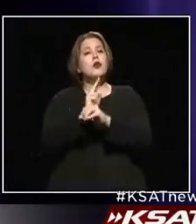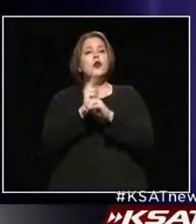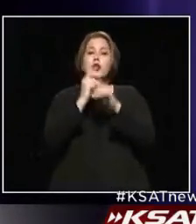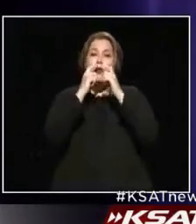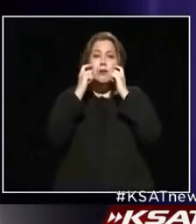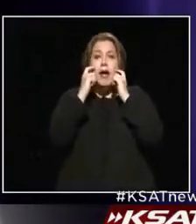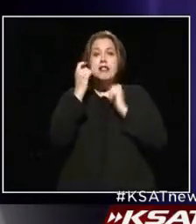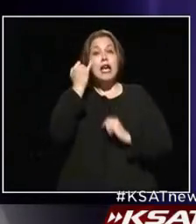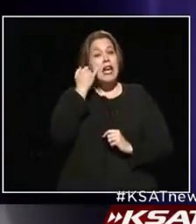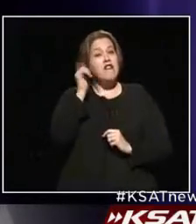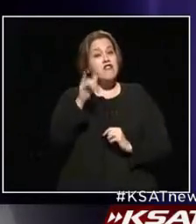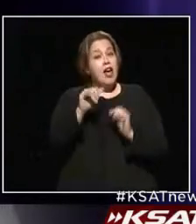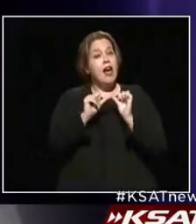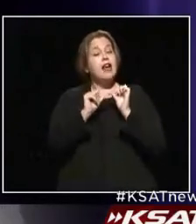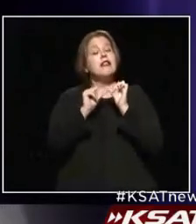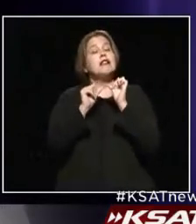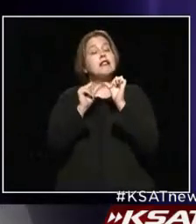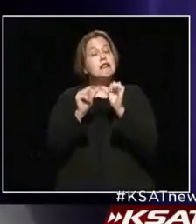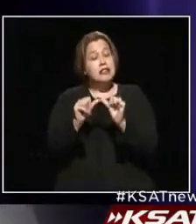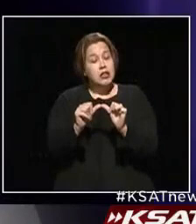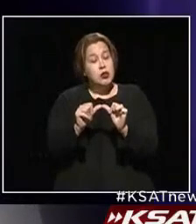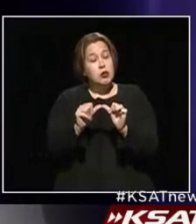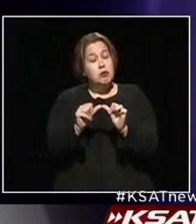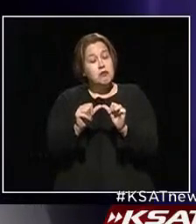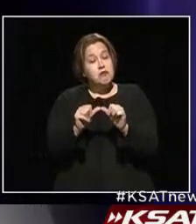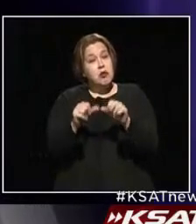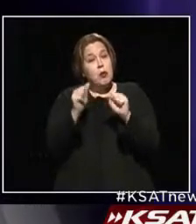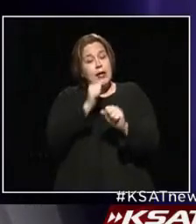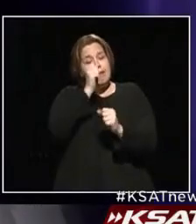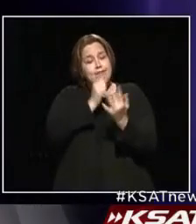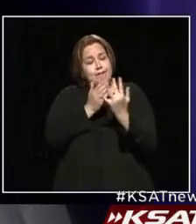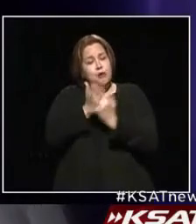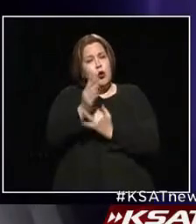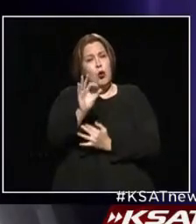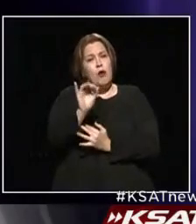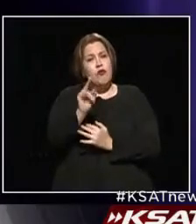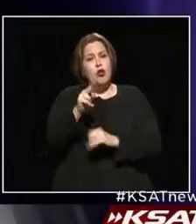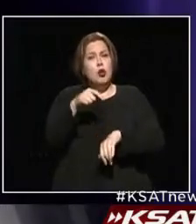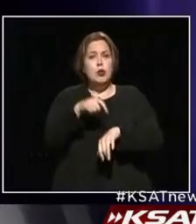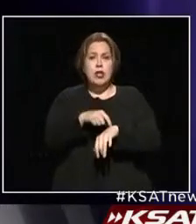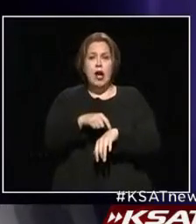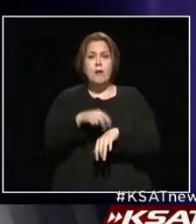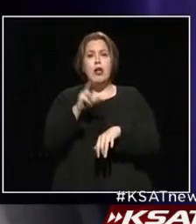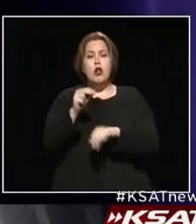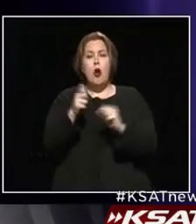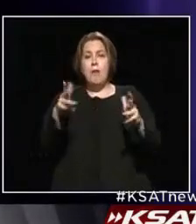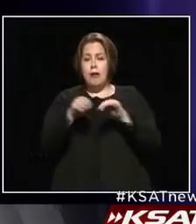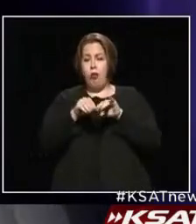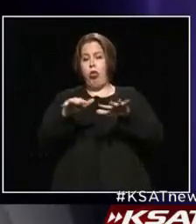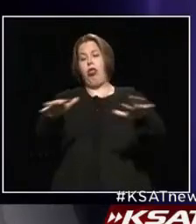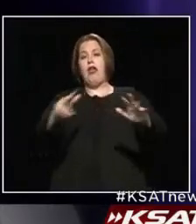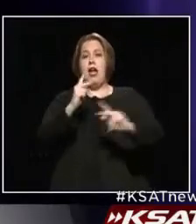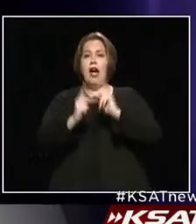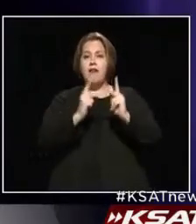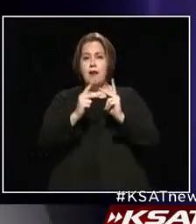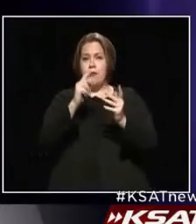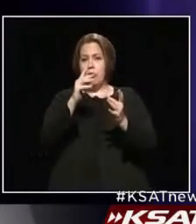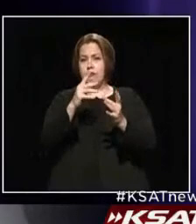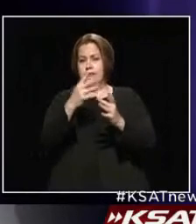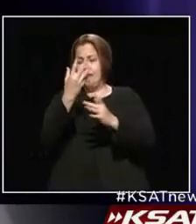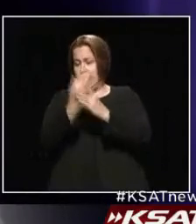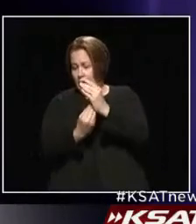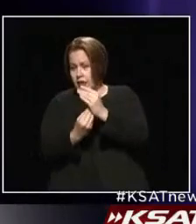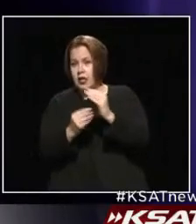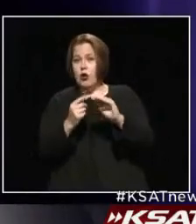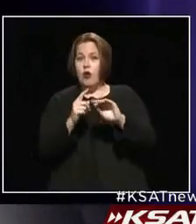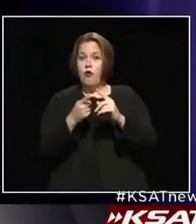And if we do that, we could get through this flu season without another big outbreak of people passing away either from the flu